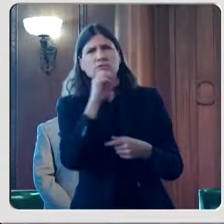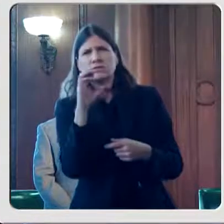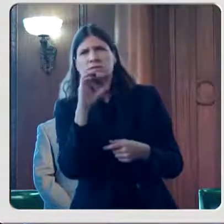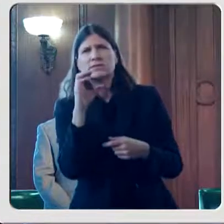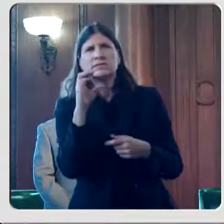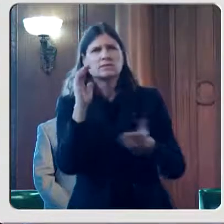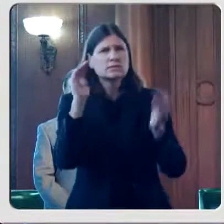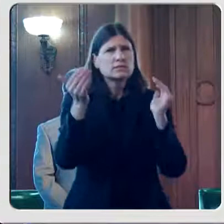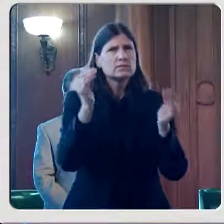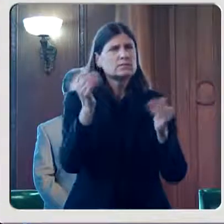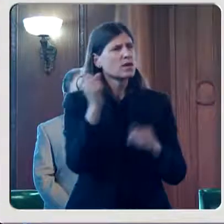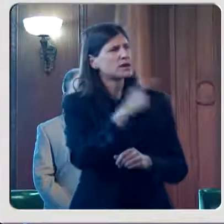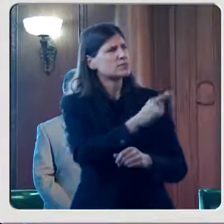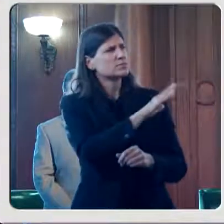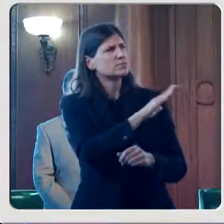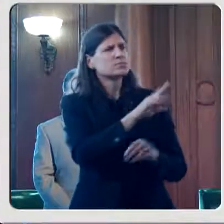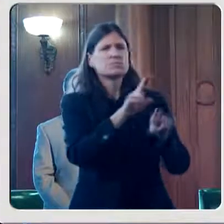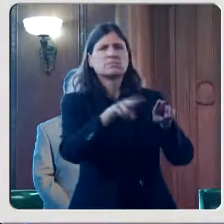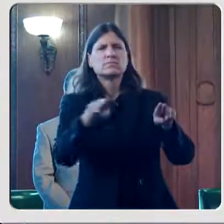this point as well?